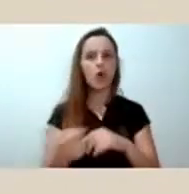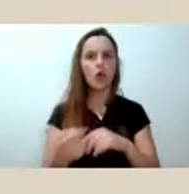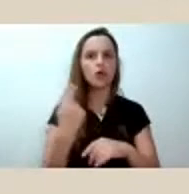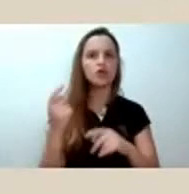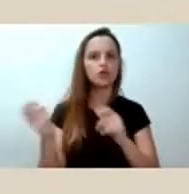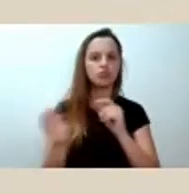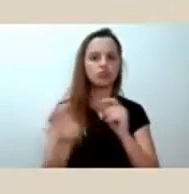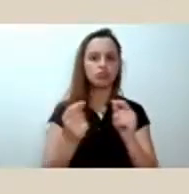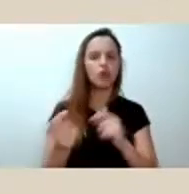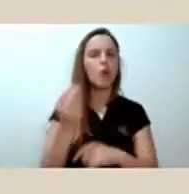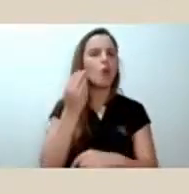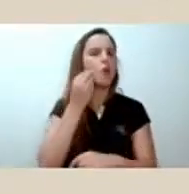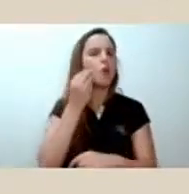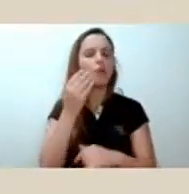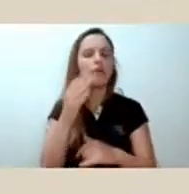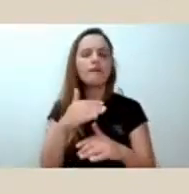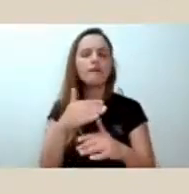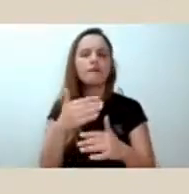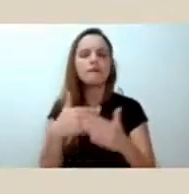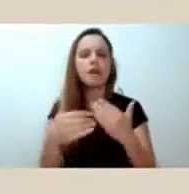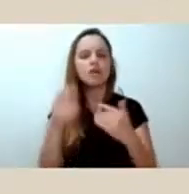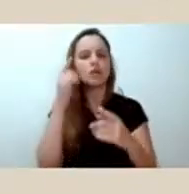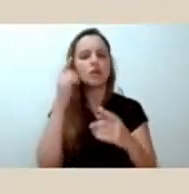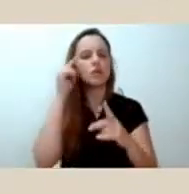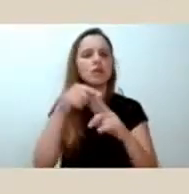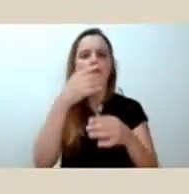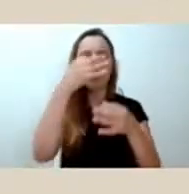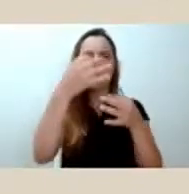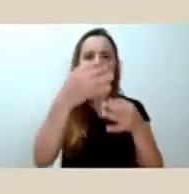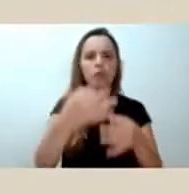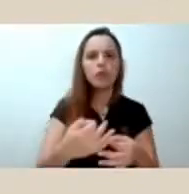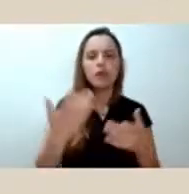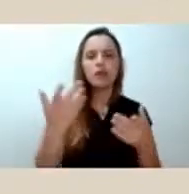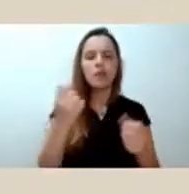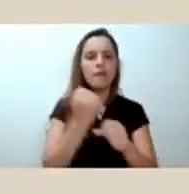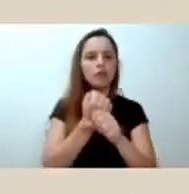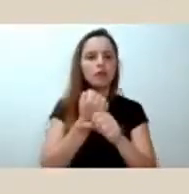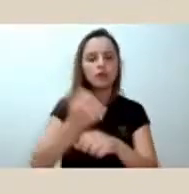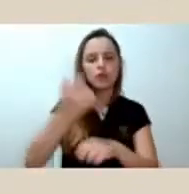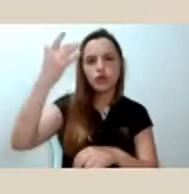promover alterações do comportamento e das funções cognitivas, não é?